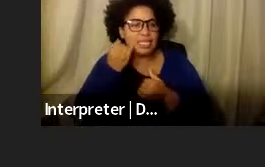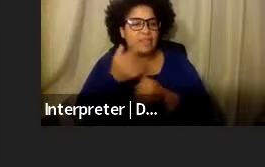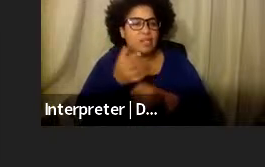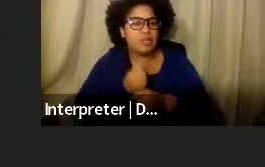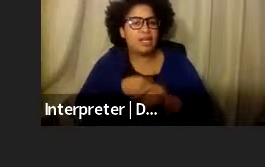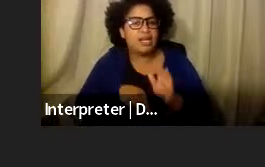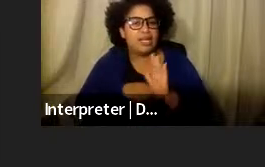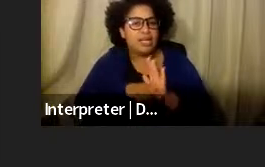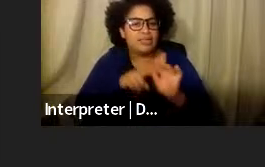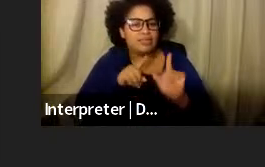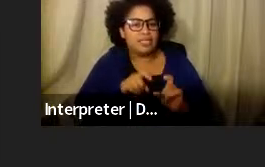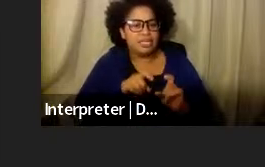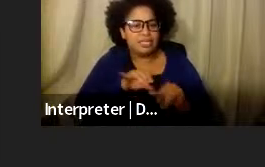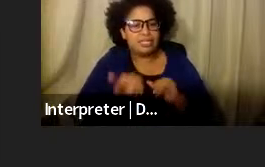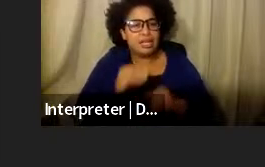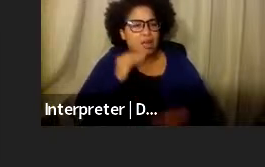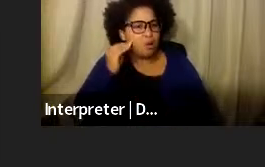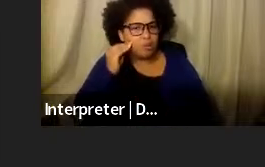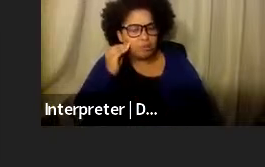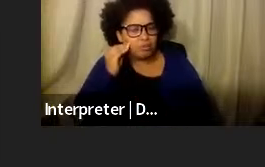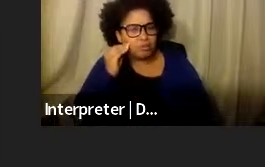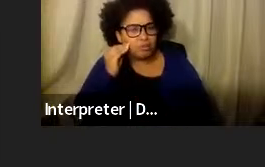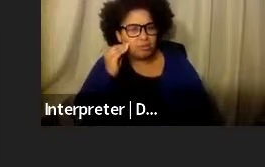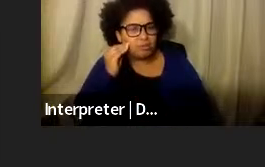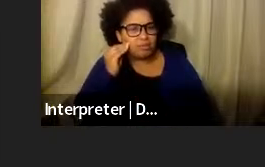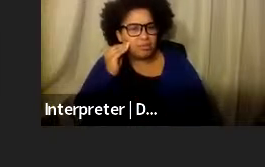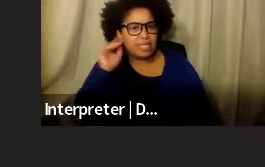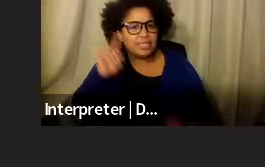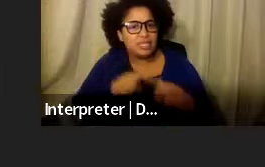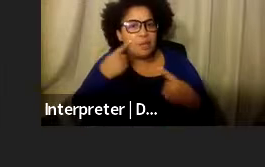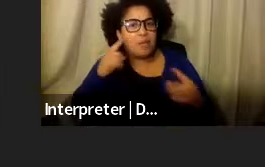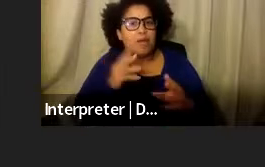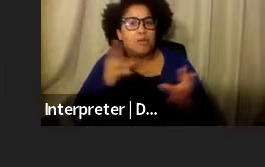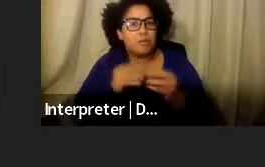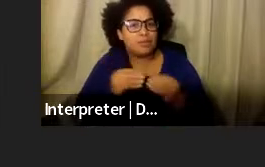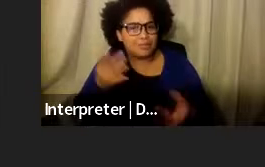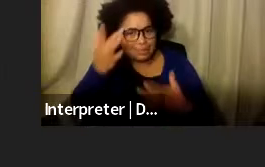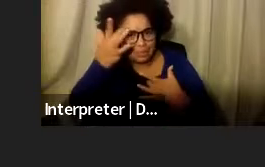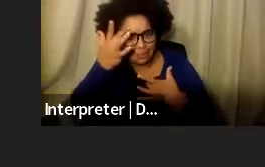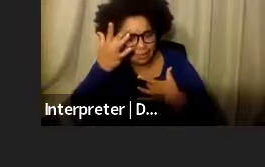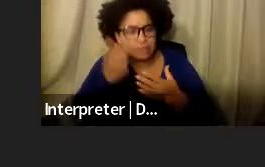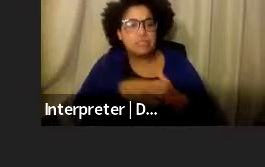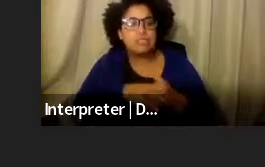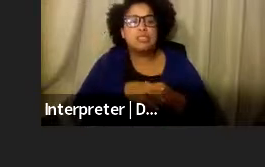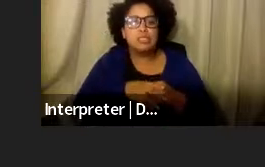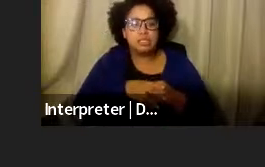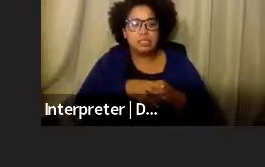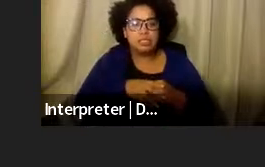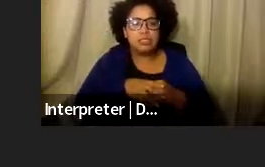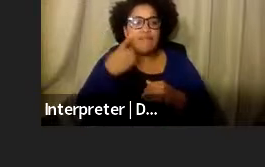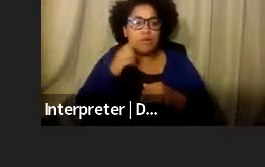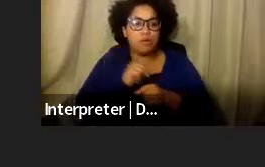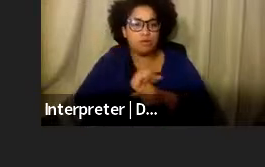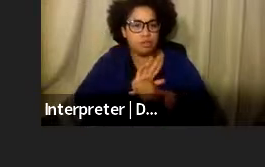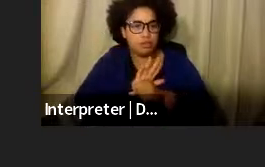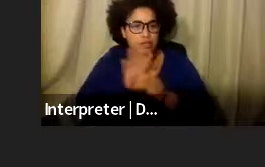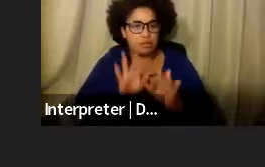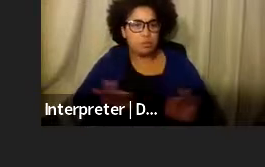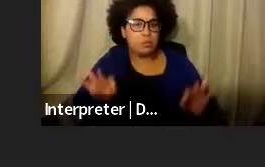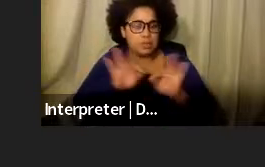for COVID, if you're sick, please stay home until you're feeling better. And of course, for COVID, real important to have